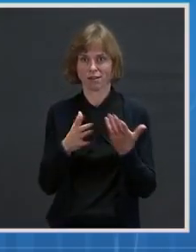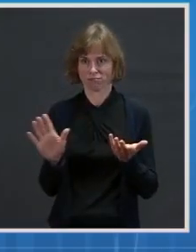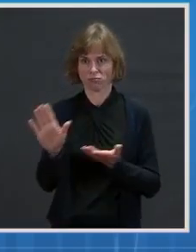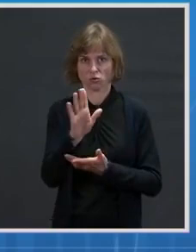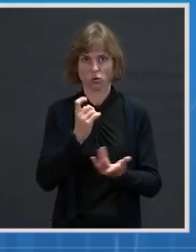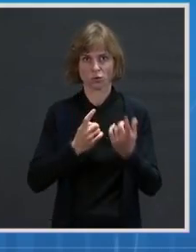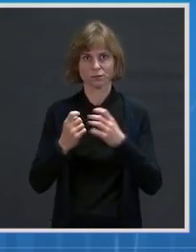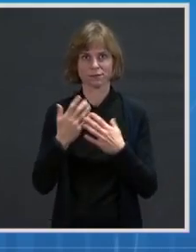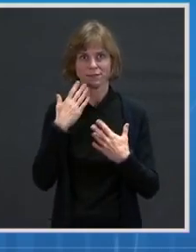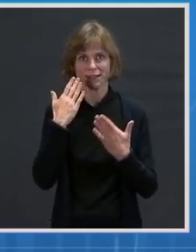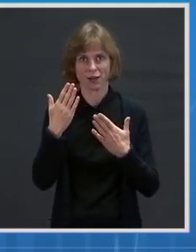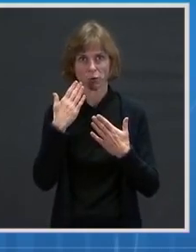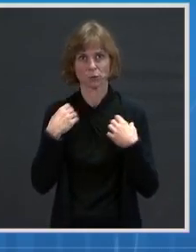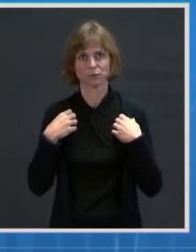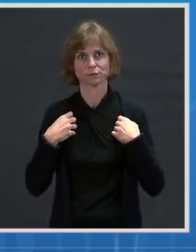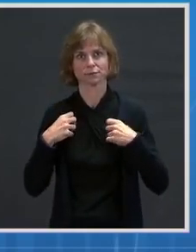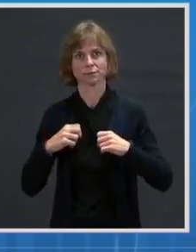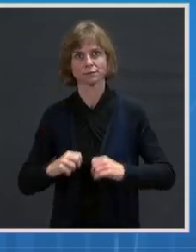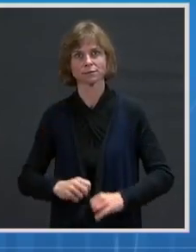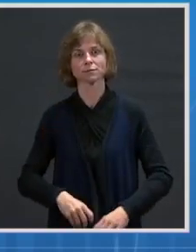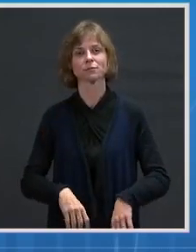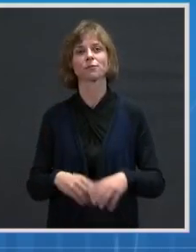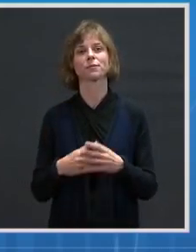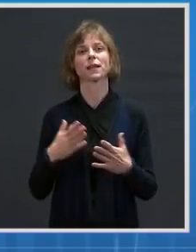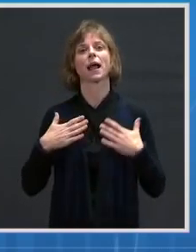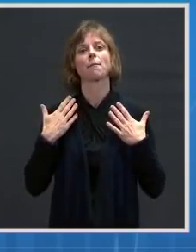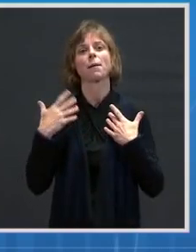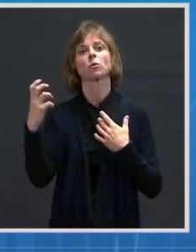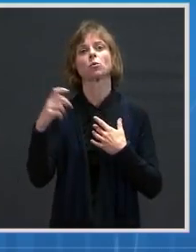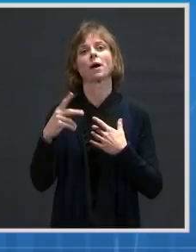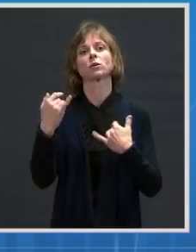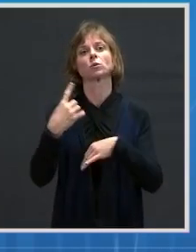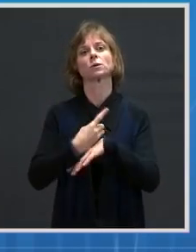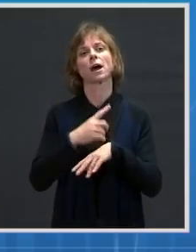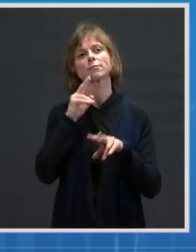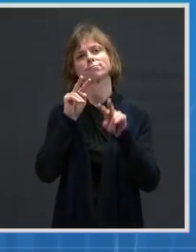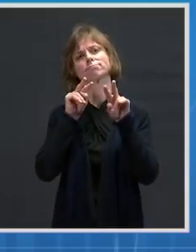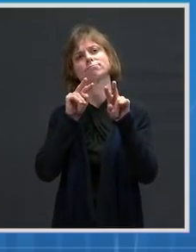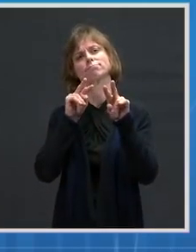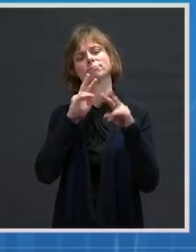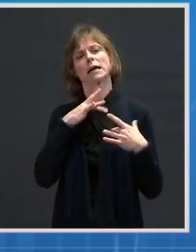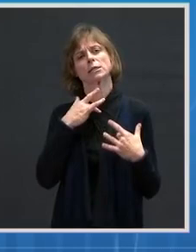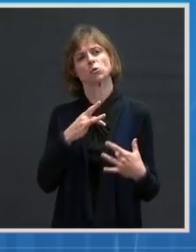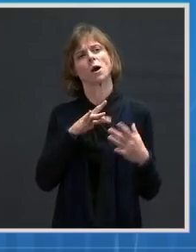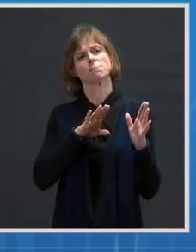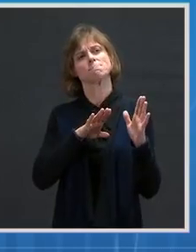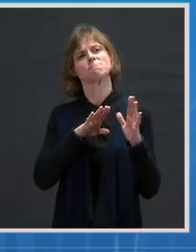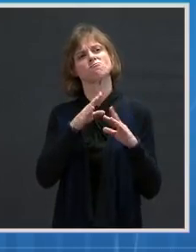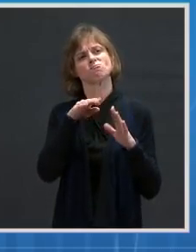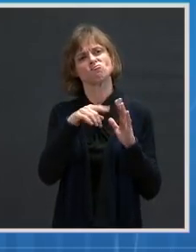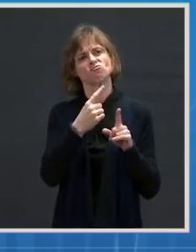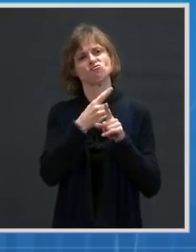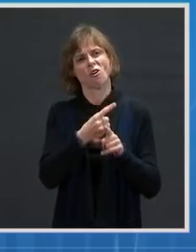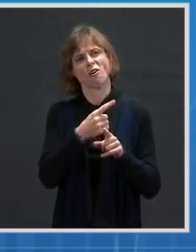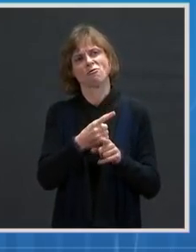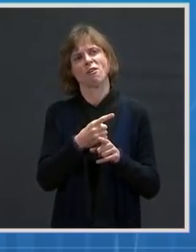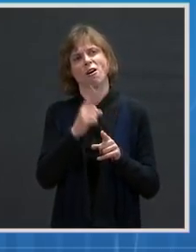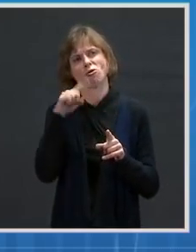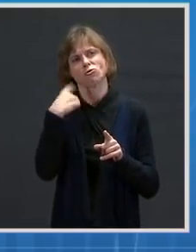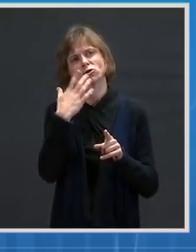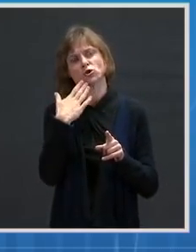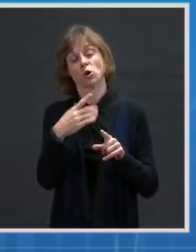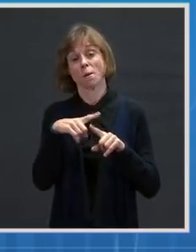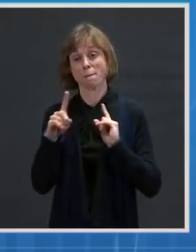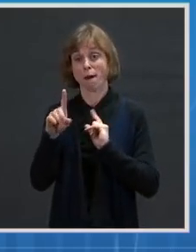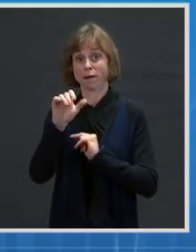Thank you, Andy. I'm glad to be back with you today. We continue to see trends head in the right direction, but cases, hospital admissions, and